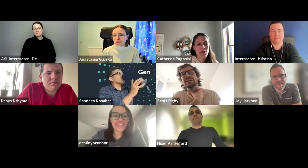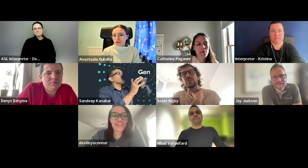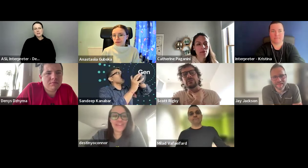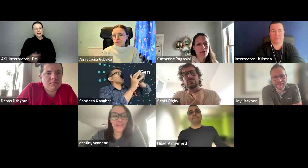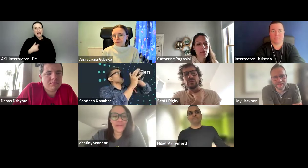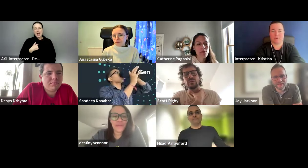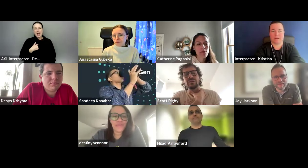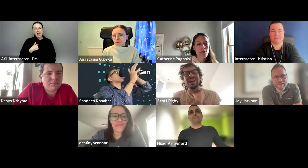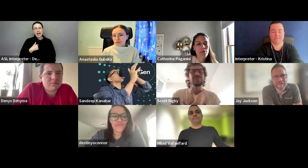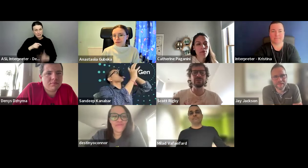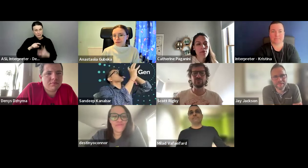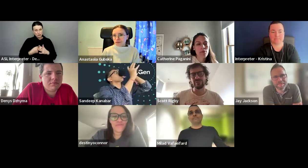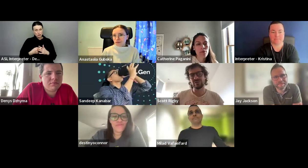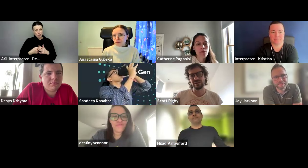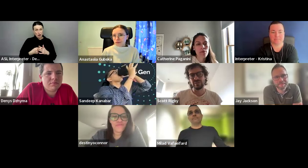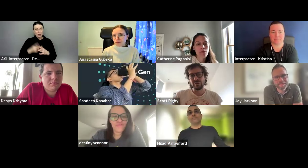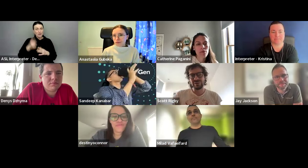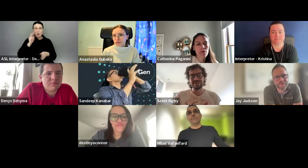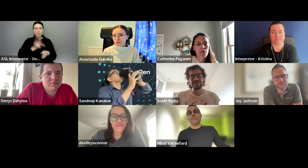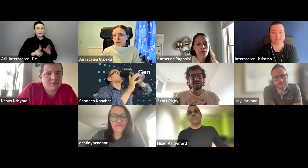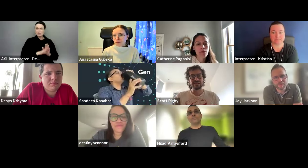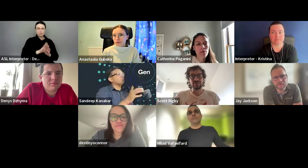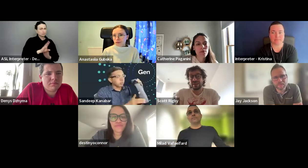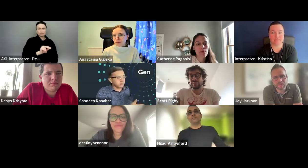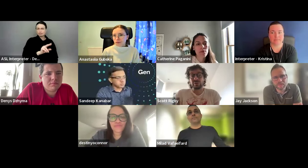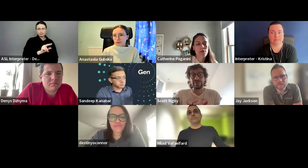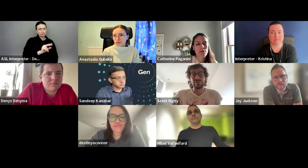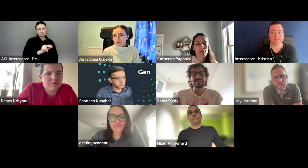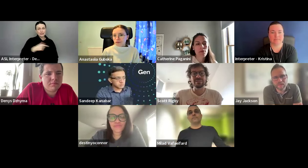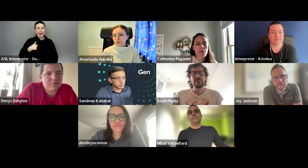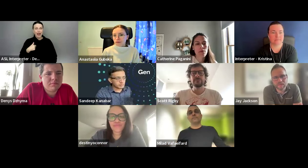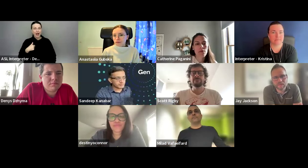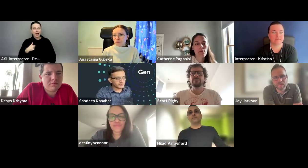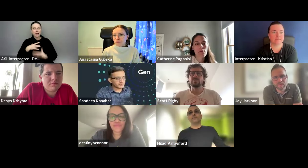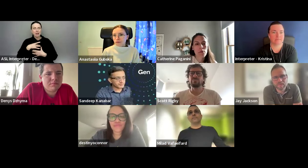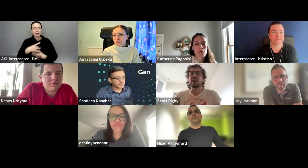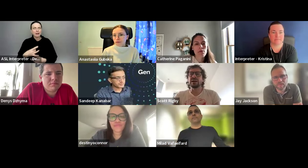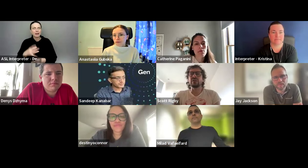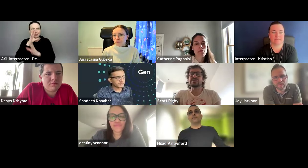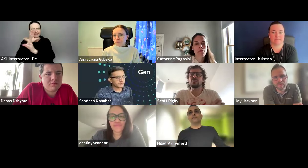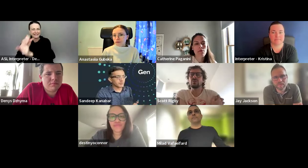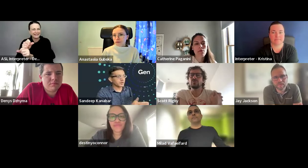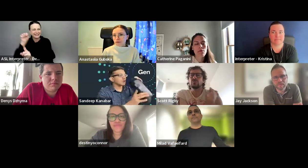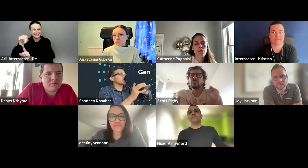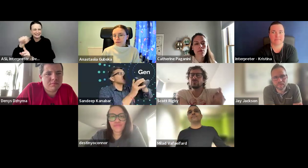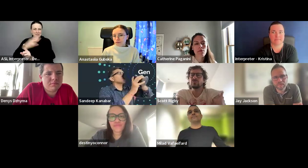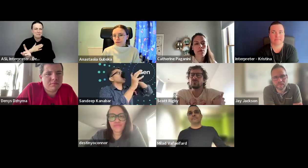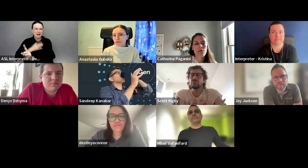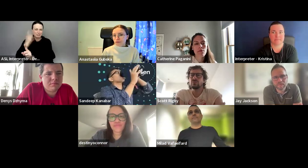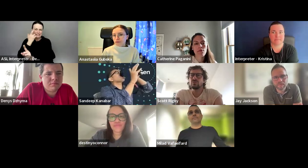I got into it for Right. not really for professional development reasons. I got into it out of pure interest, but